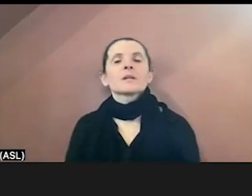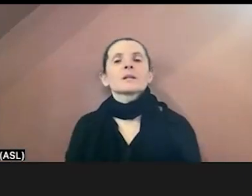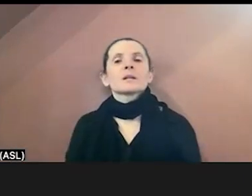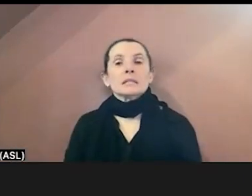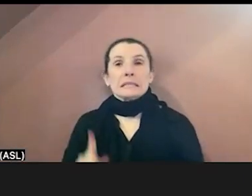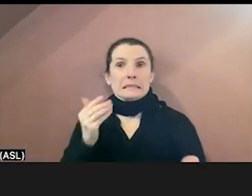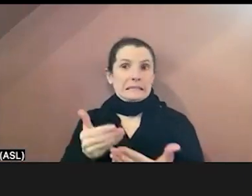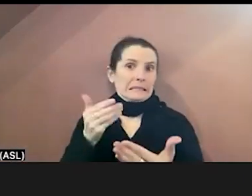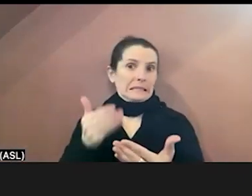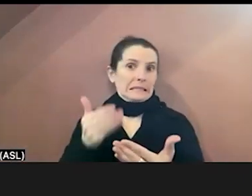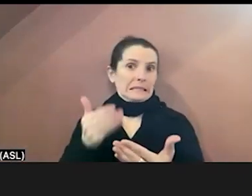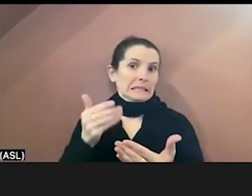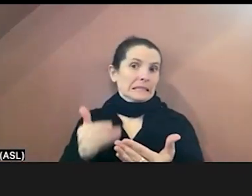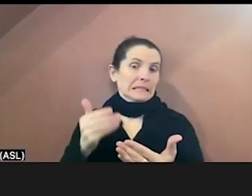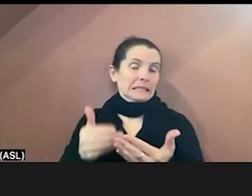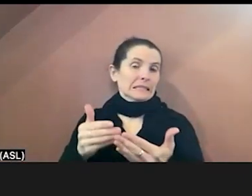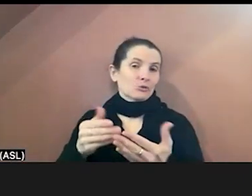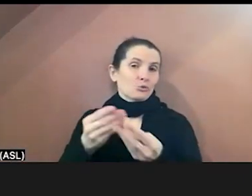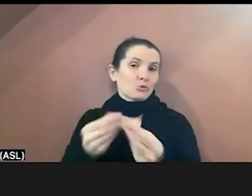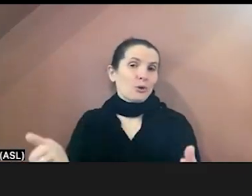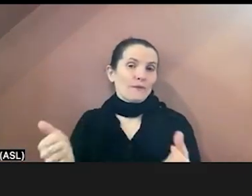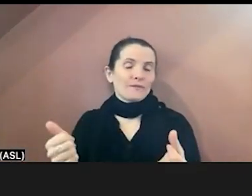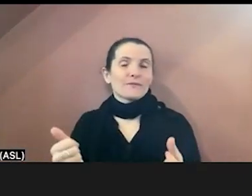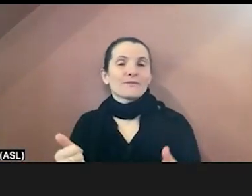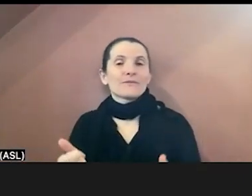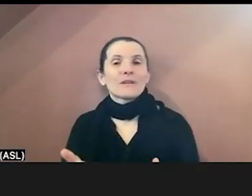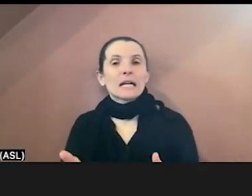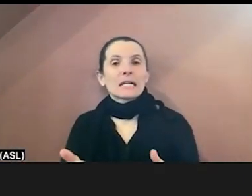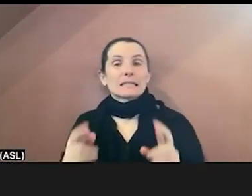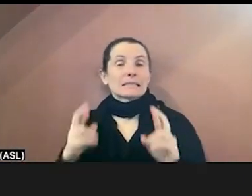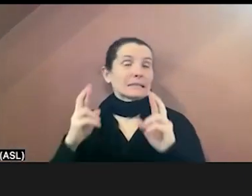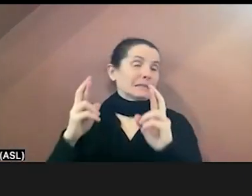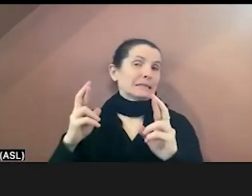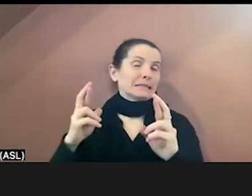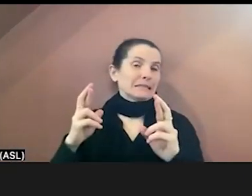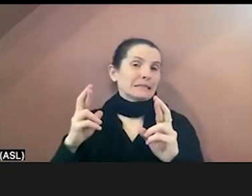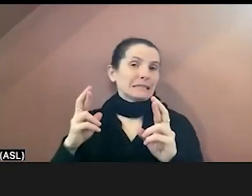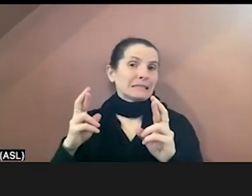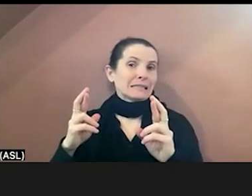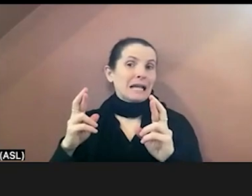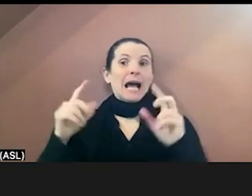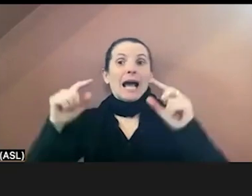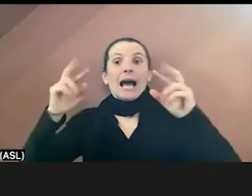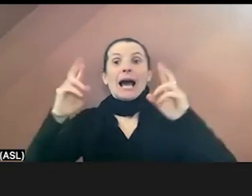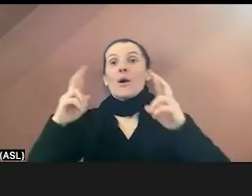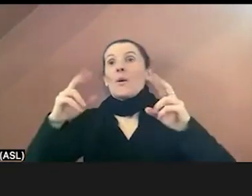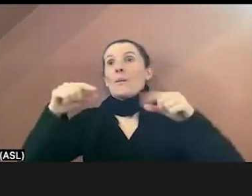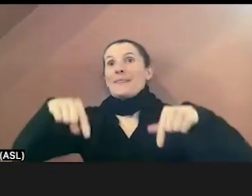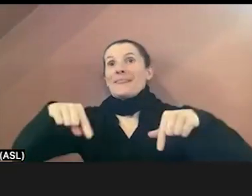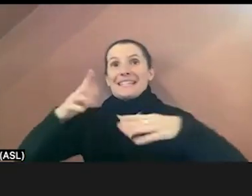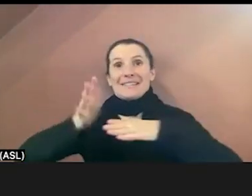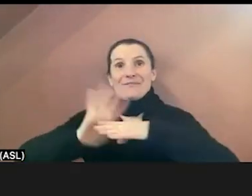and we'll see. We'll see. I hope this video will age well.